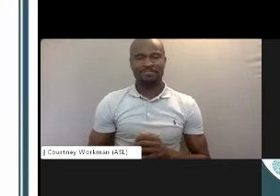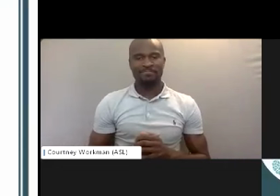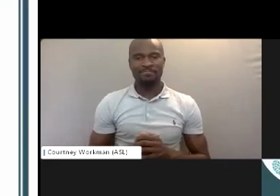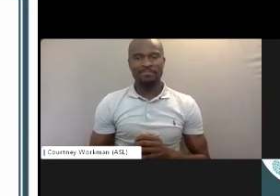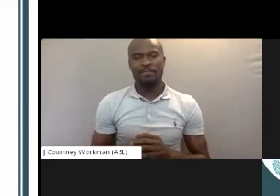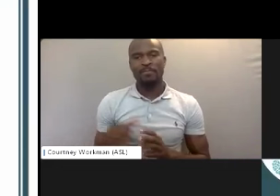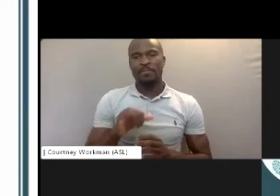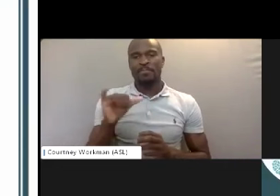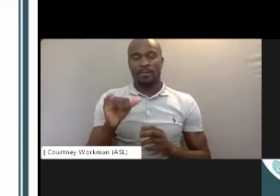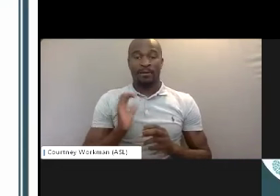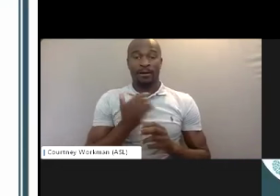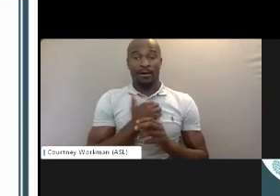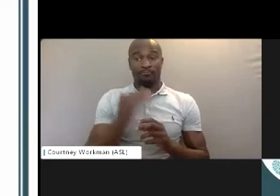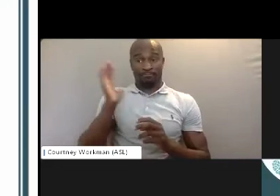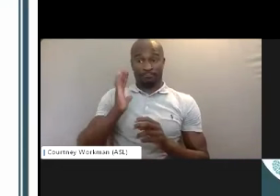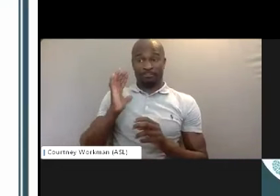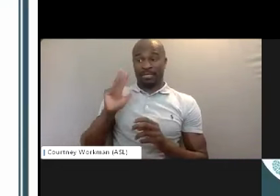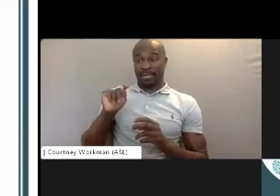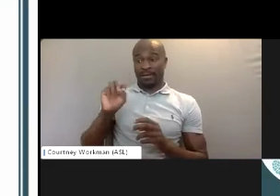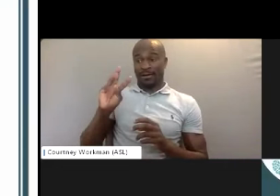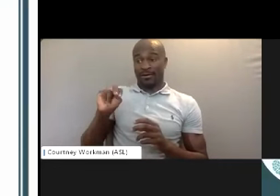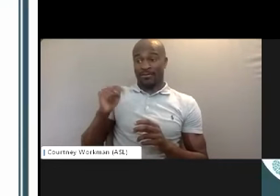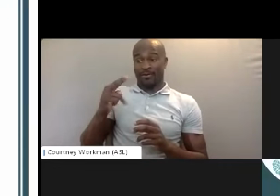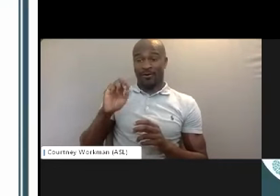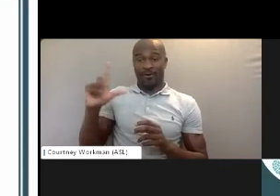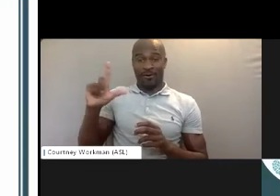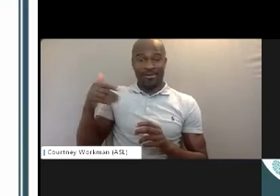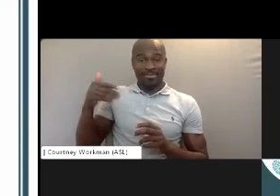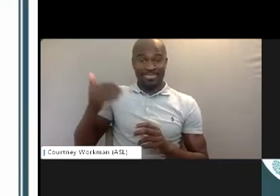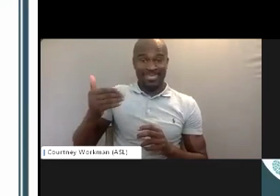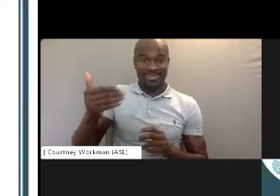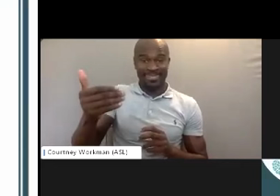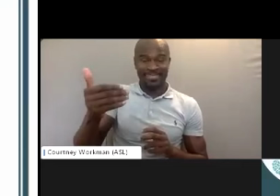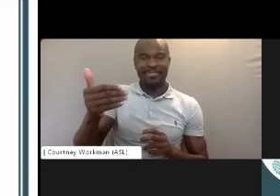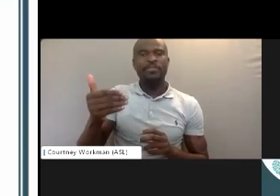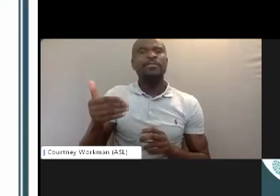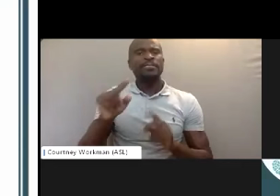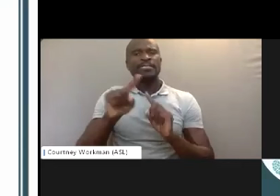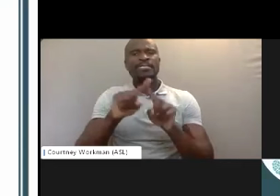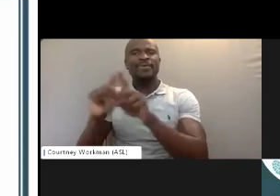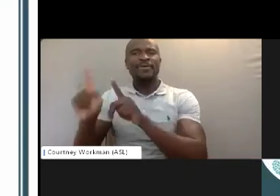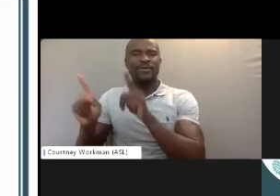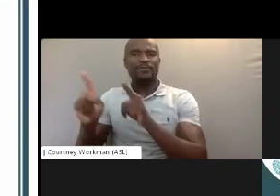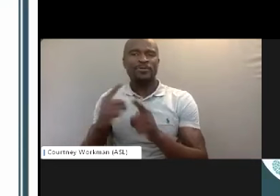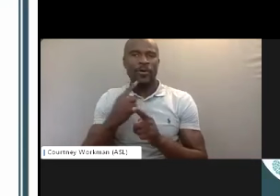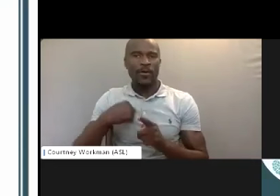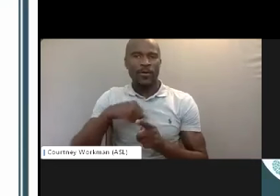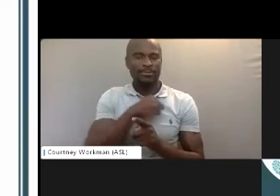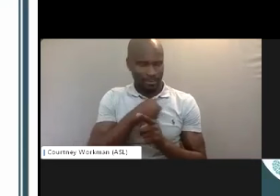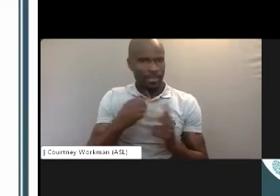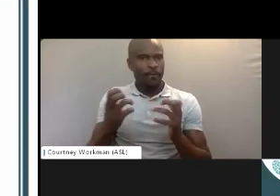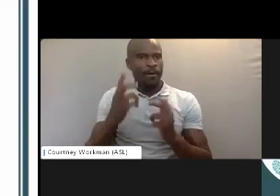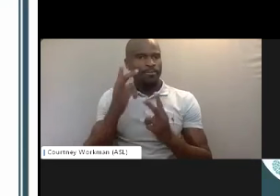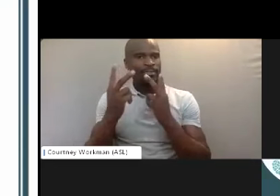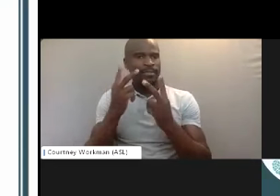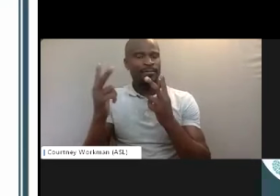series, attendees have told us that they love to hear from our presenters about a practical strategy or skill to